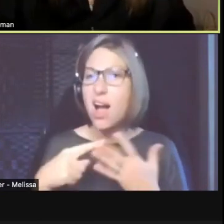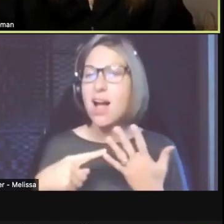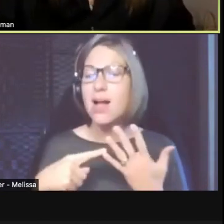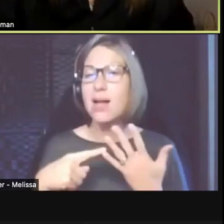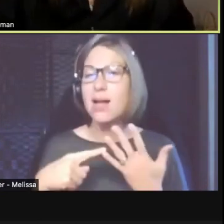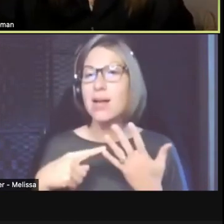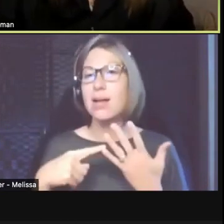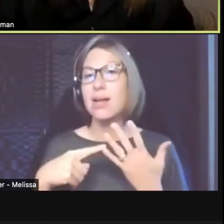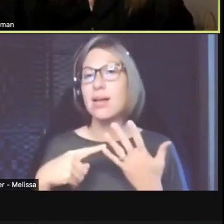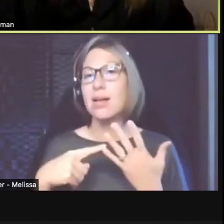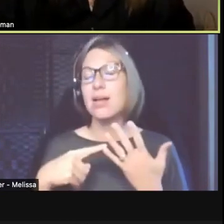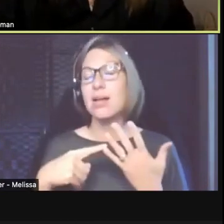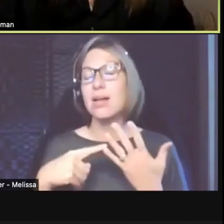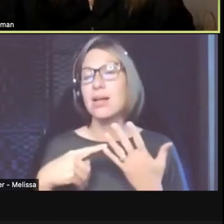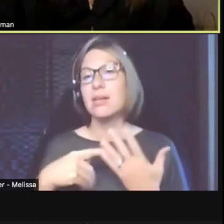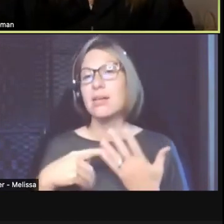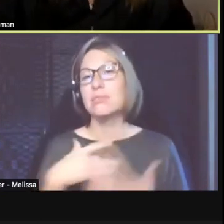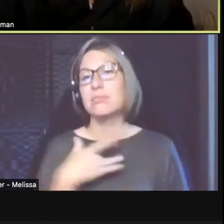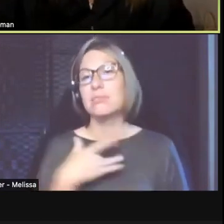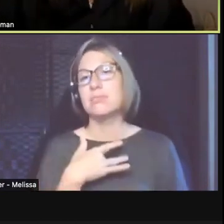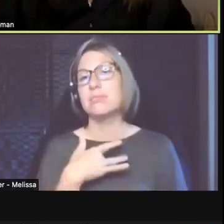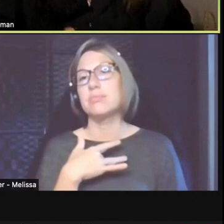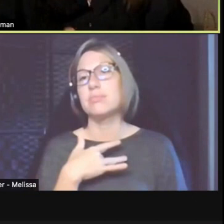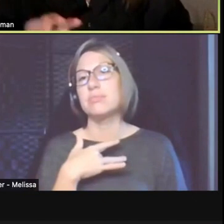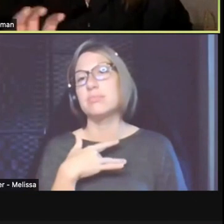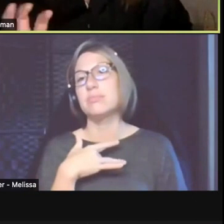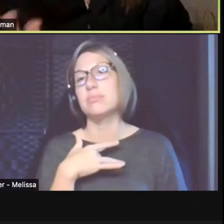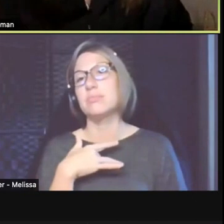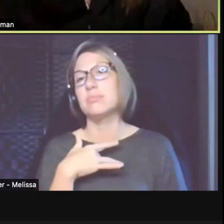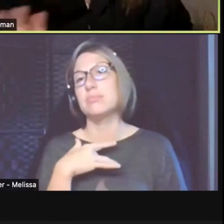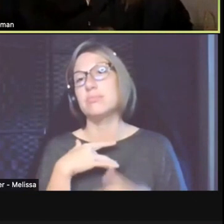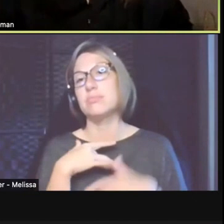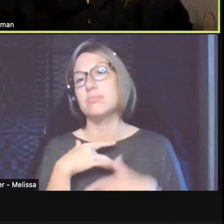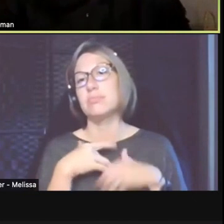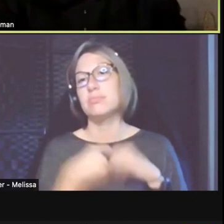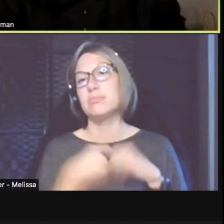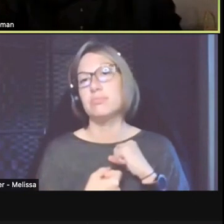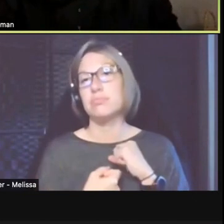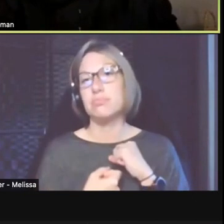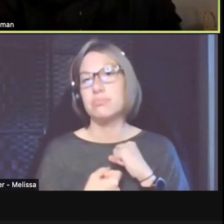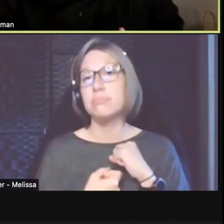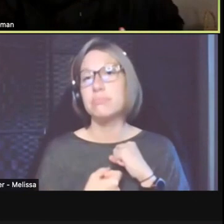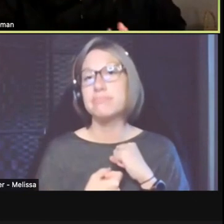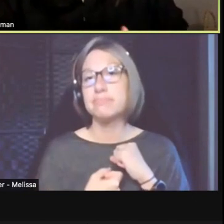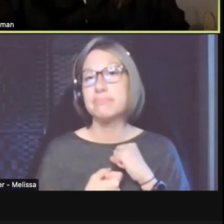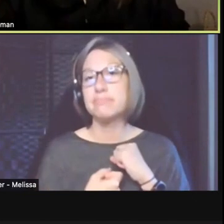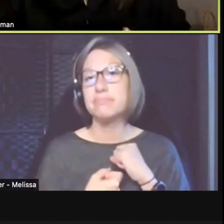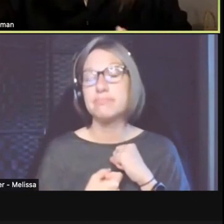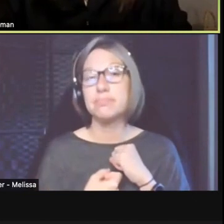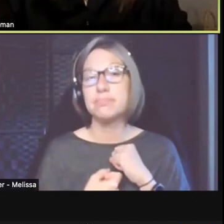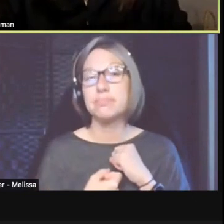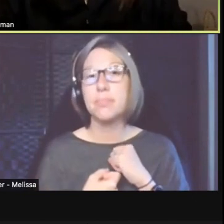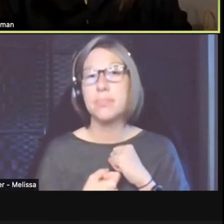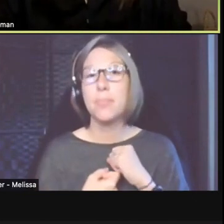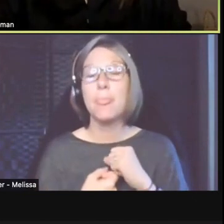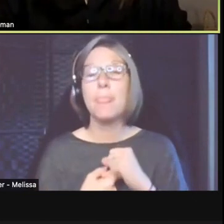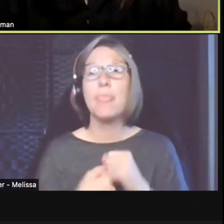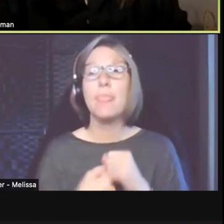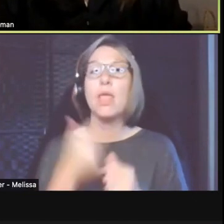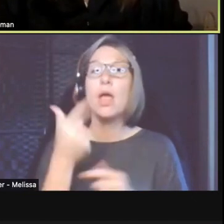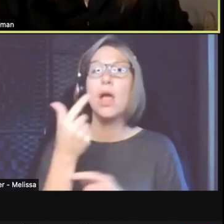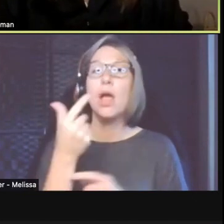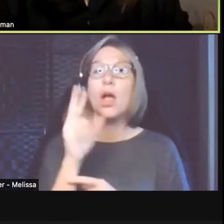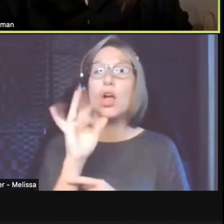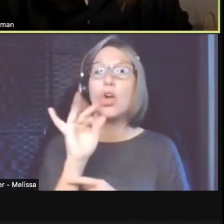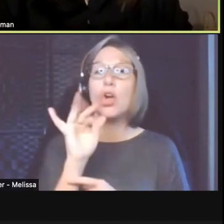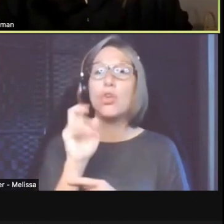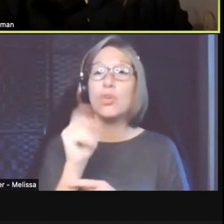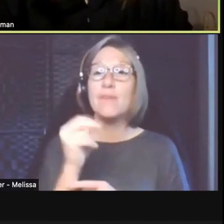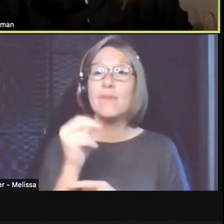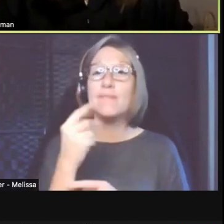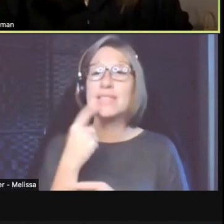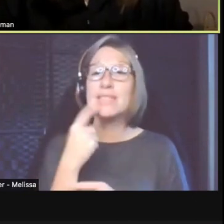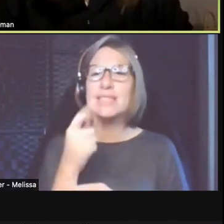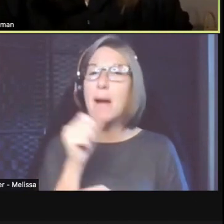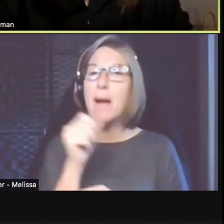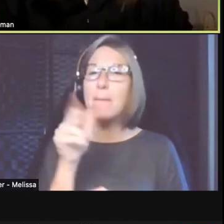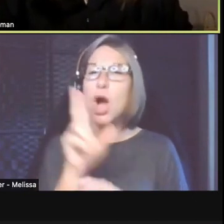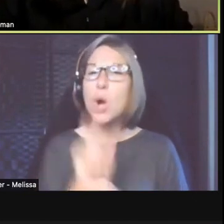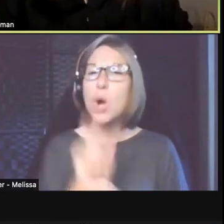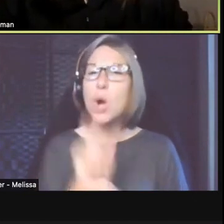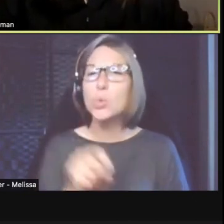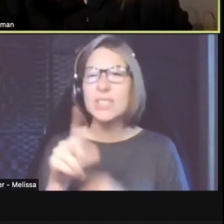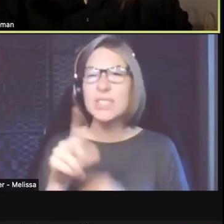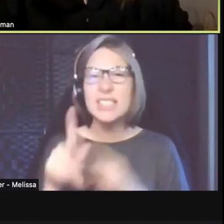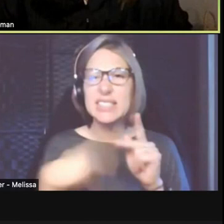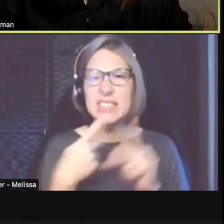Devastating. It just breaks my heart. And then he says, I'm not used to these types of children, which is at